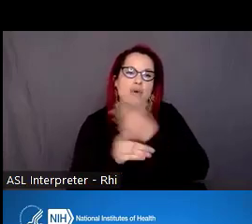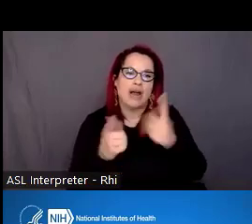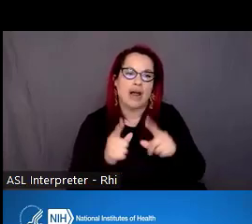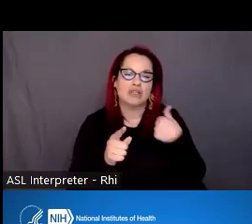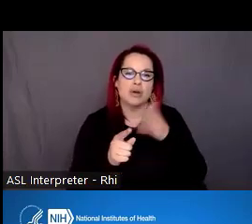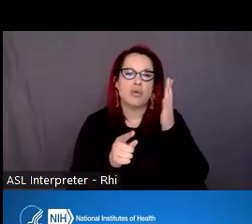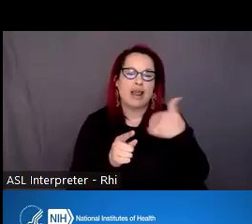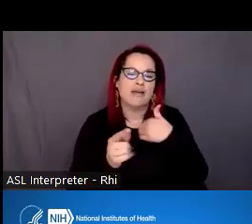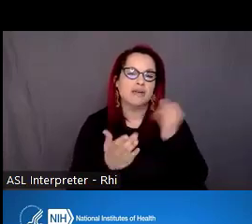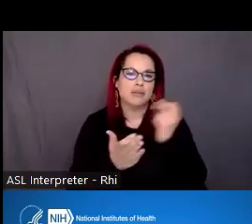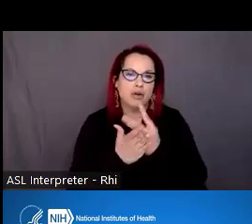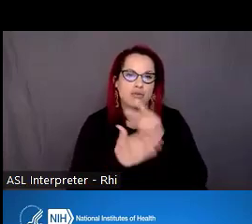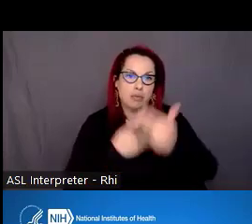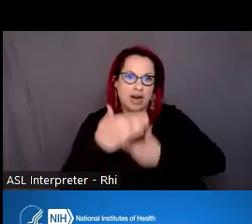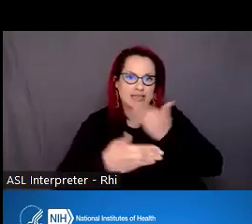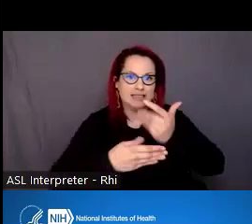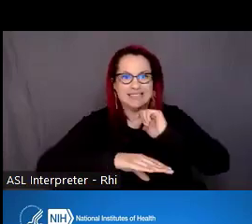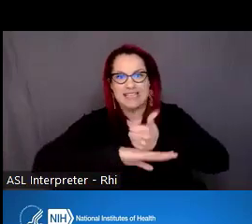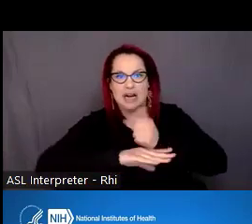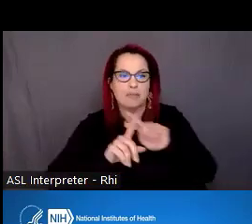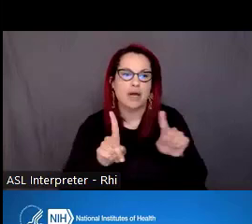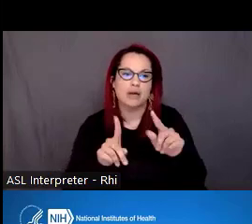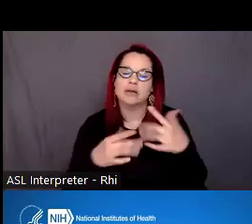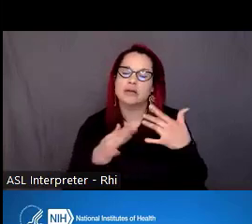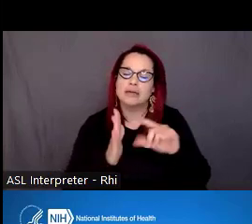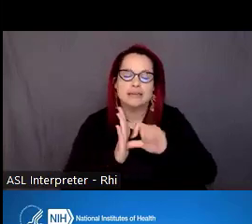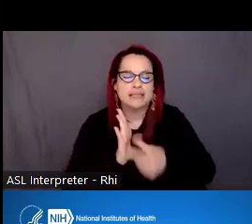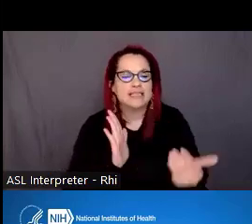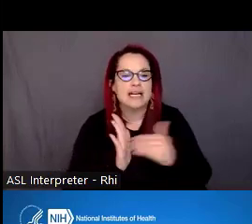in place. We are strongly